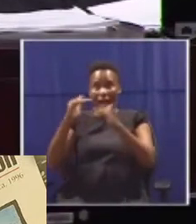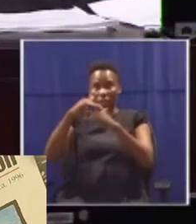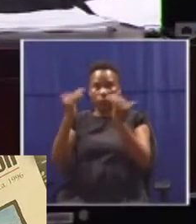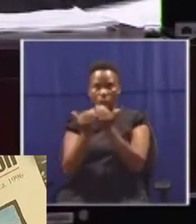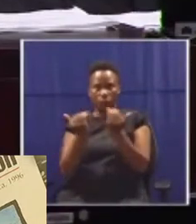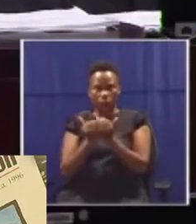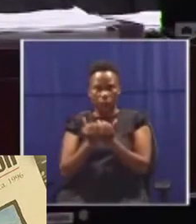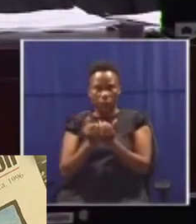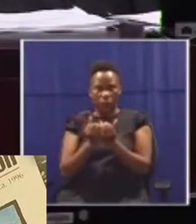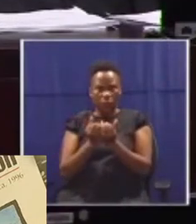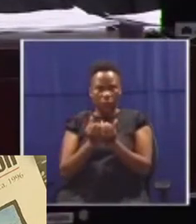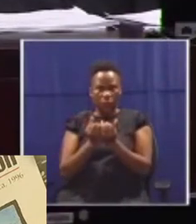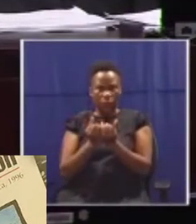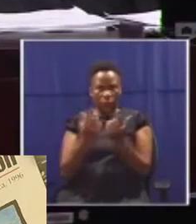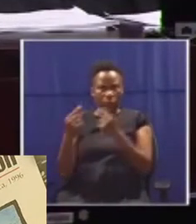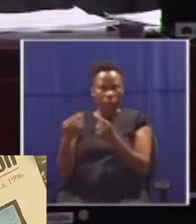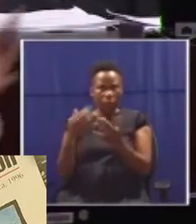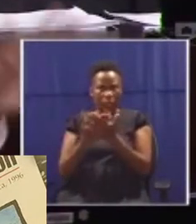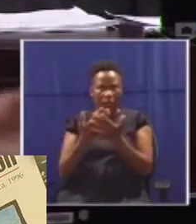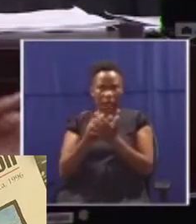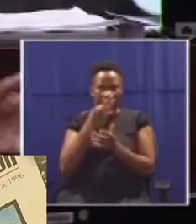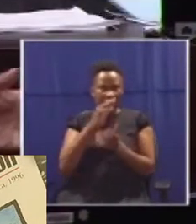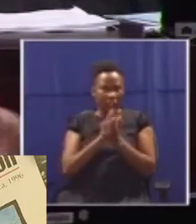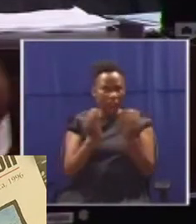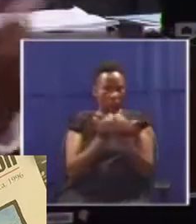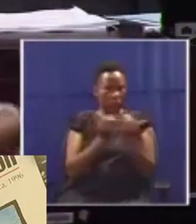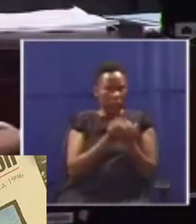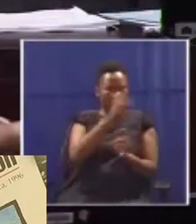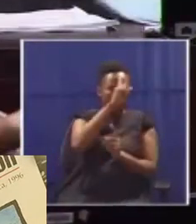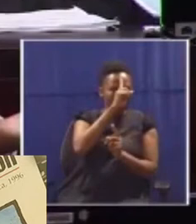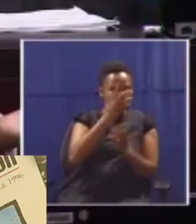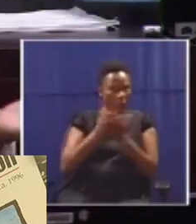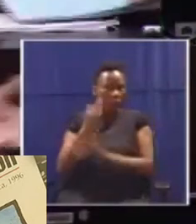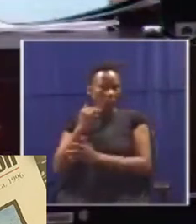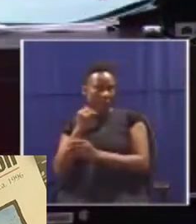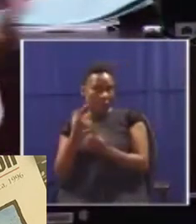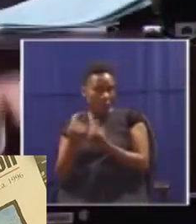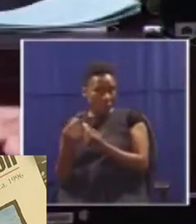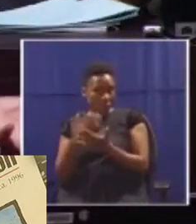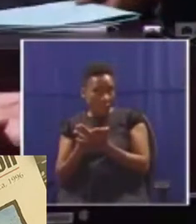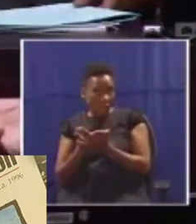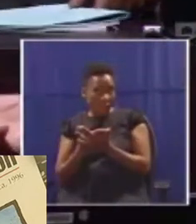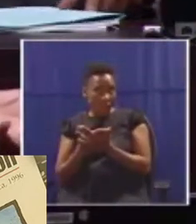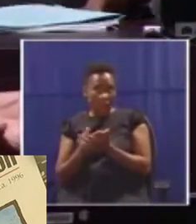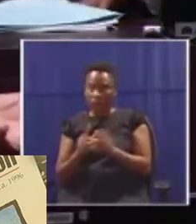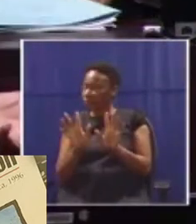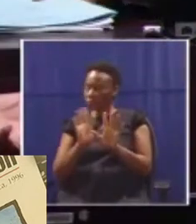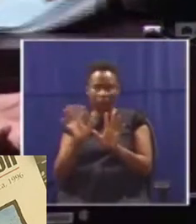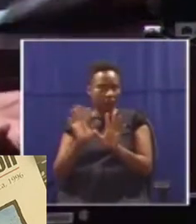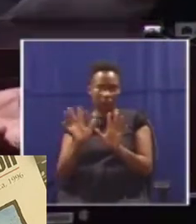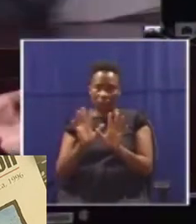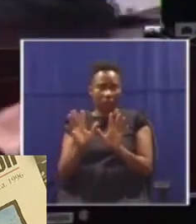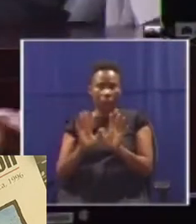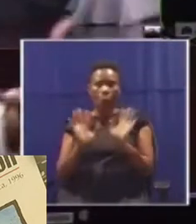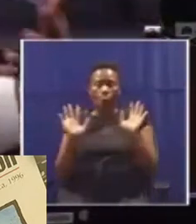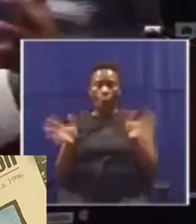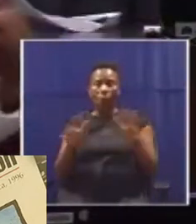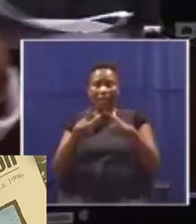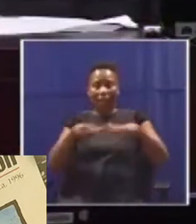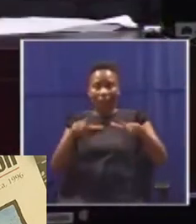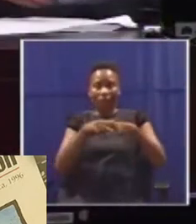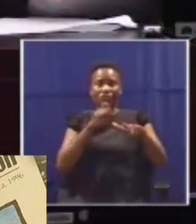the same thing and start to say this school is for blacks, this school is for whites? No. Medium of instruction.